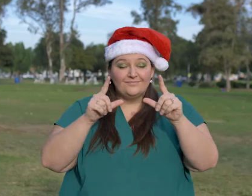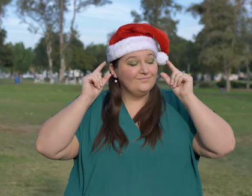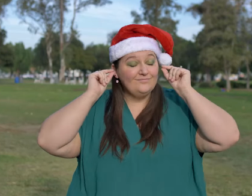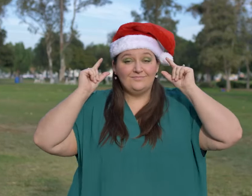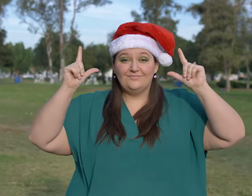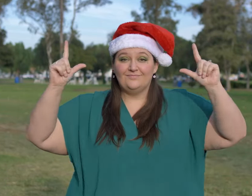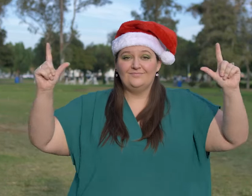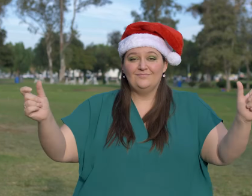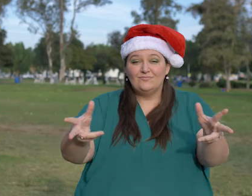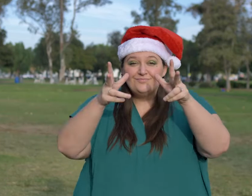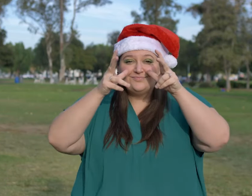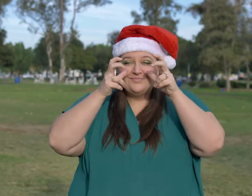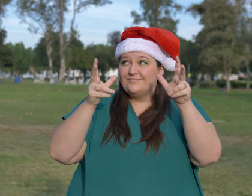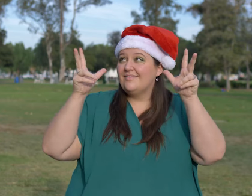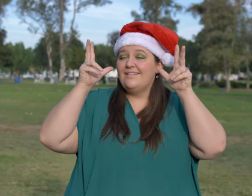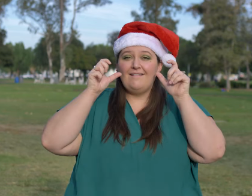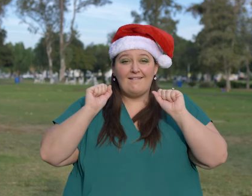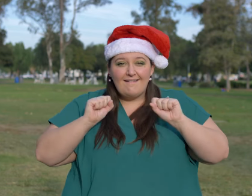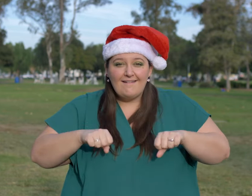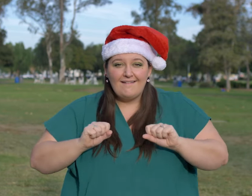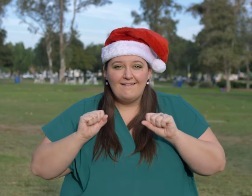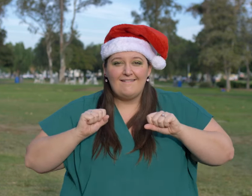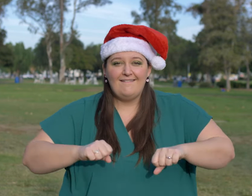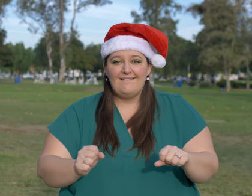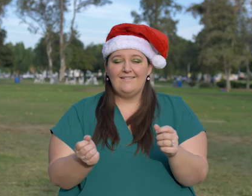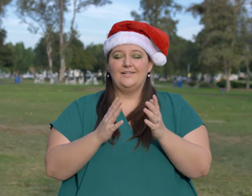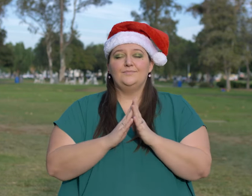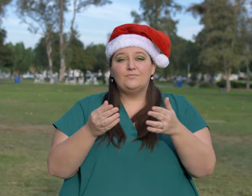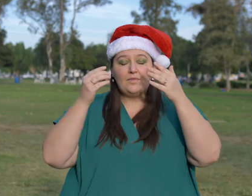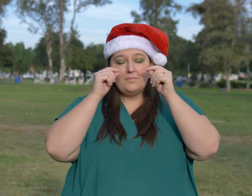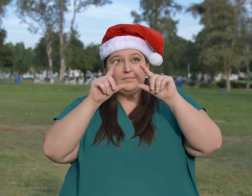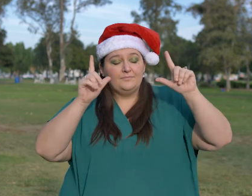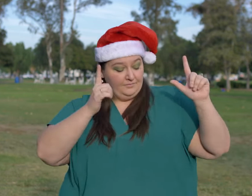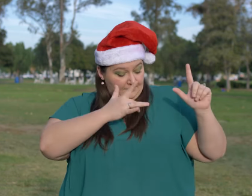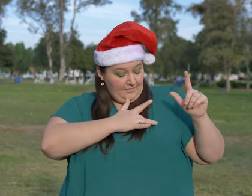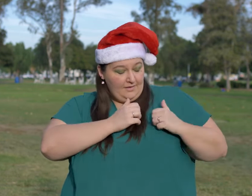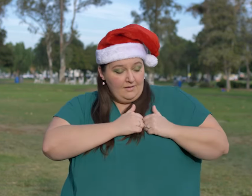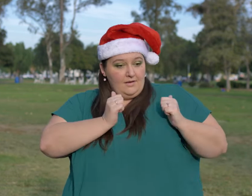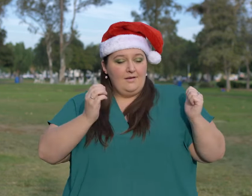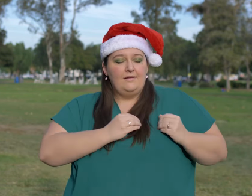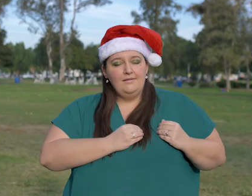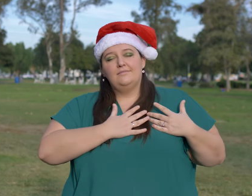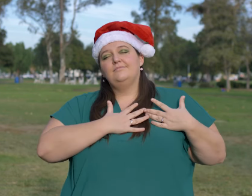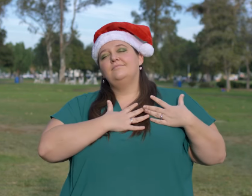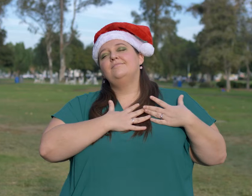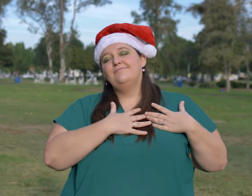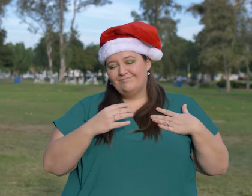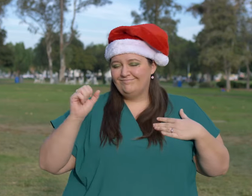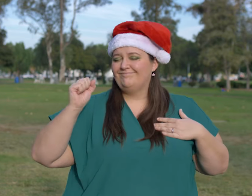laugh. Open up your ears and listen if you can. Open up your heart and you